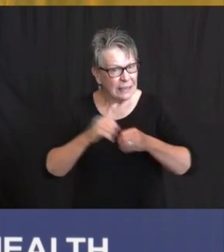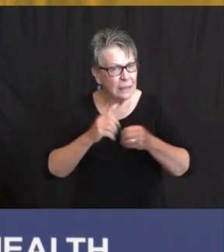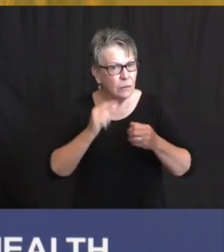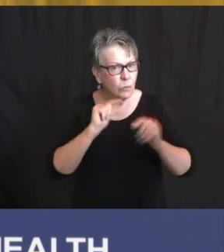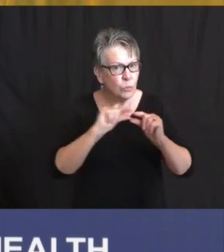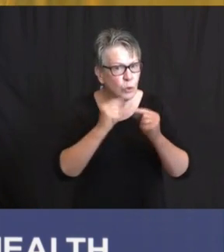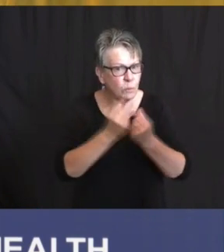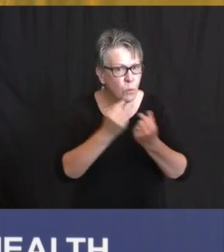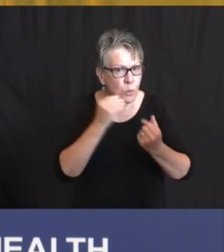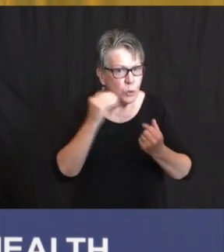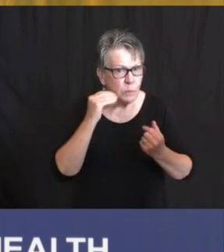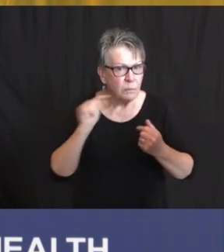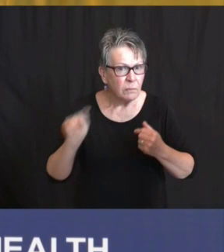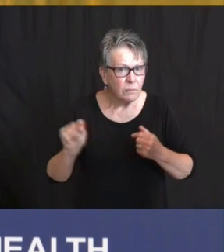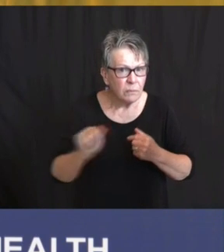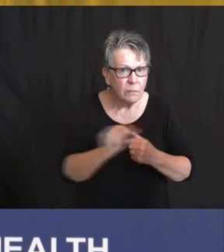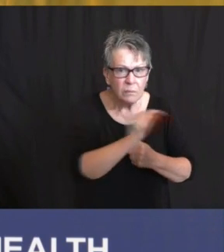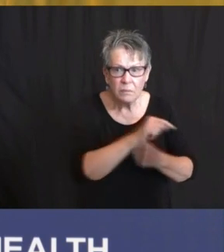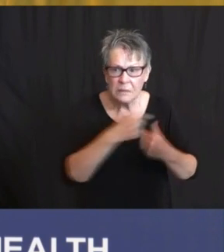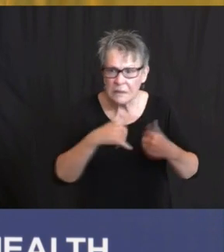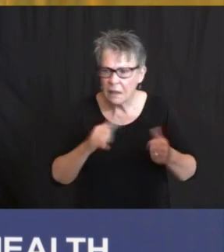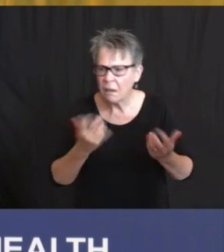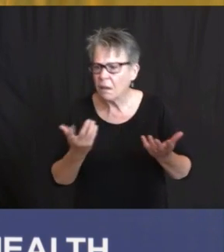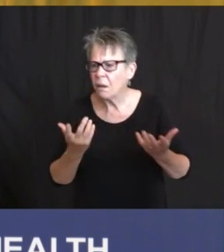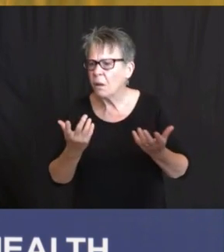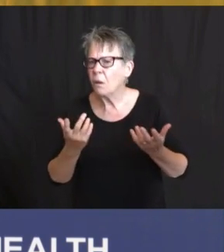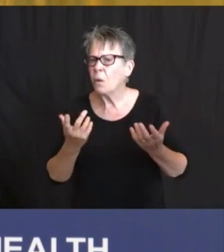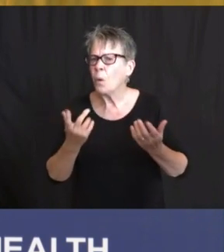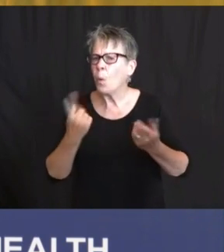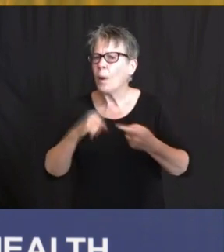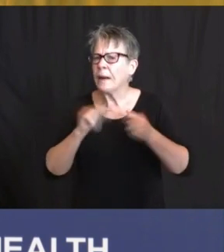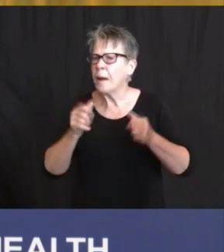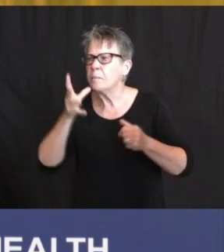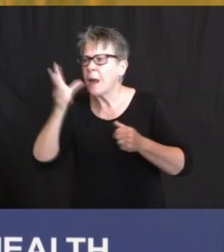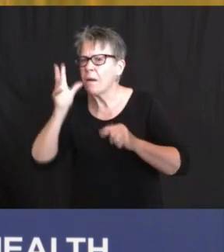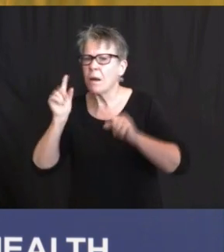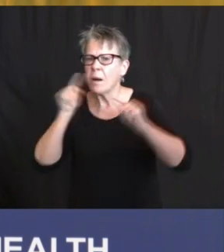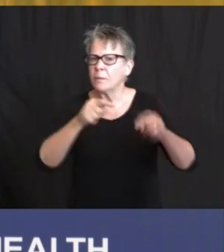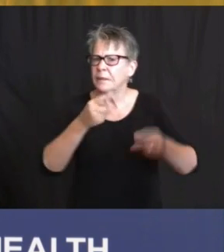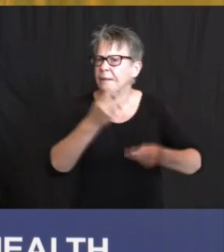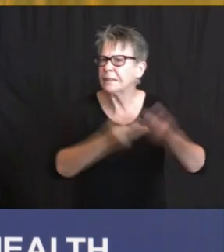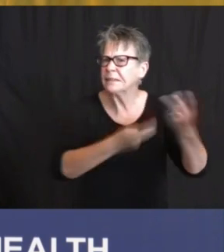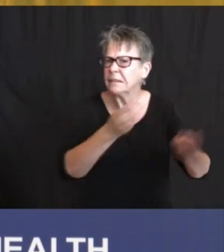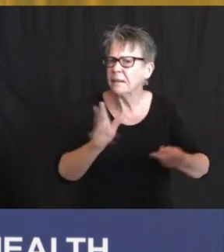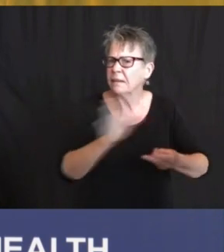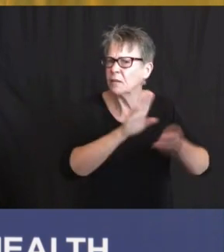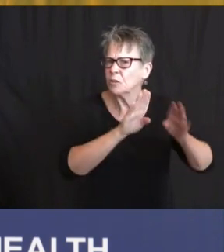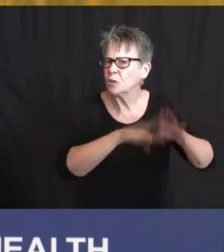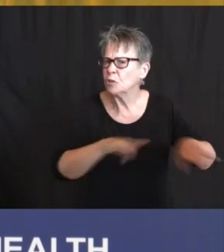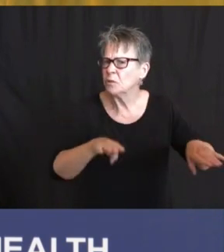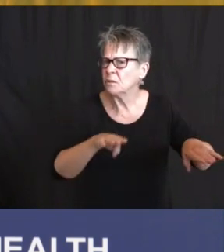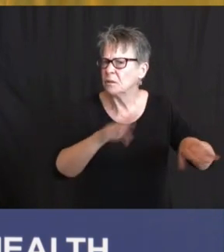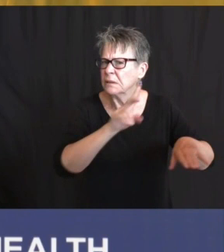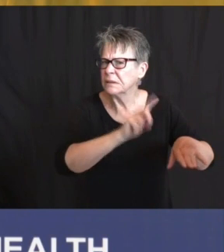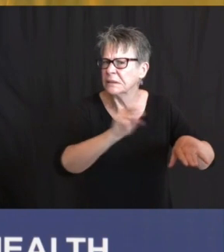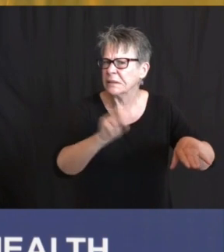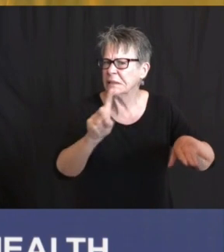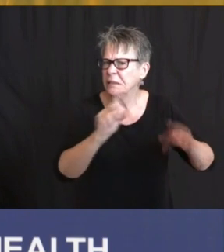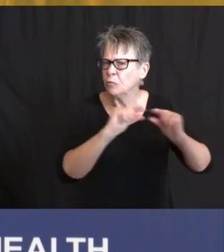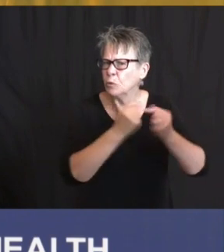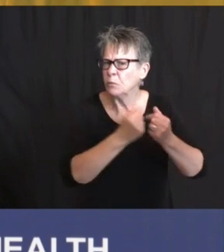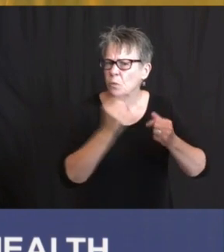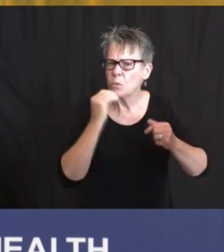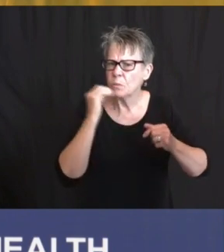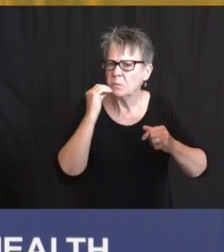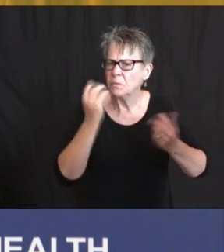developmental disabilities living in these homes will be able to see their children. Yep. Educators and parents are still clamoring for details about what schools